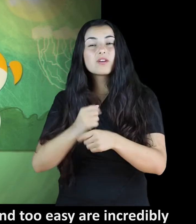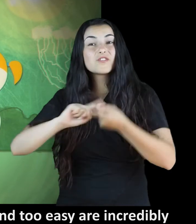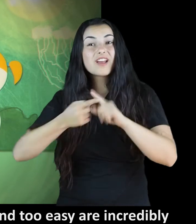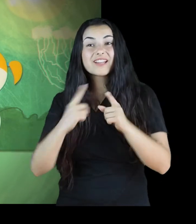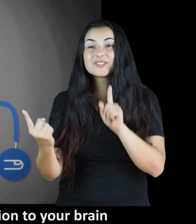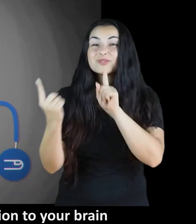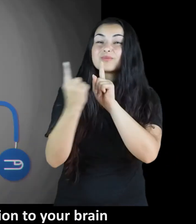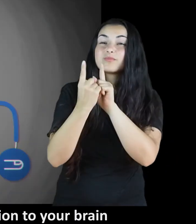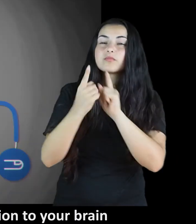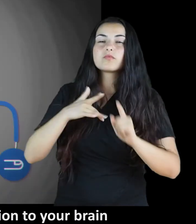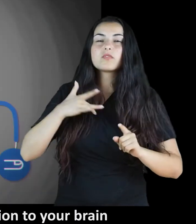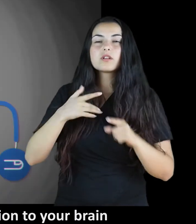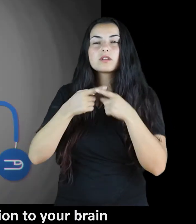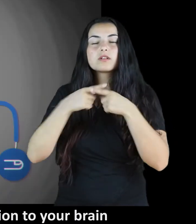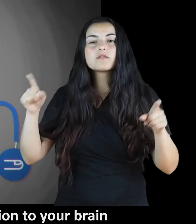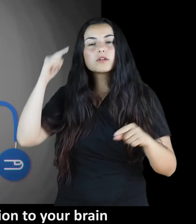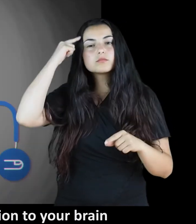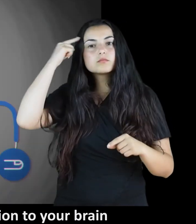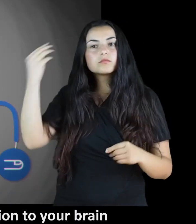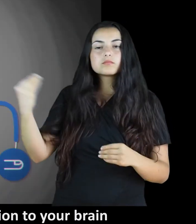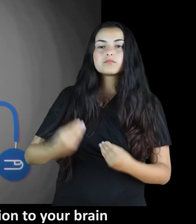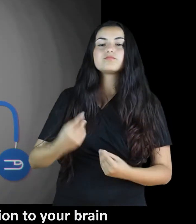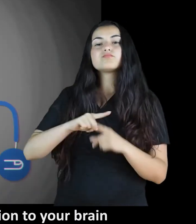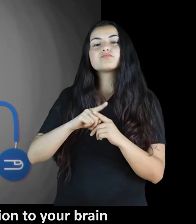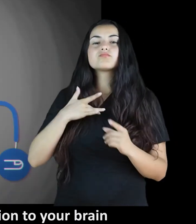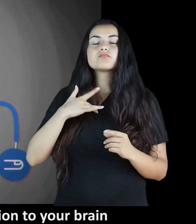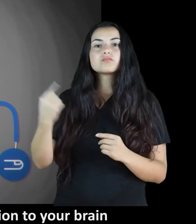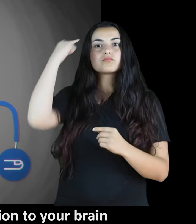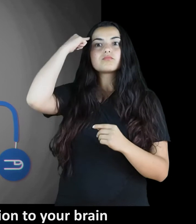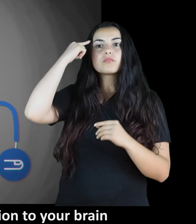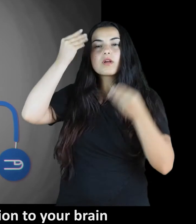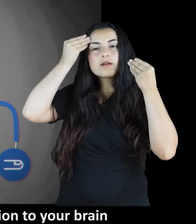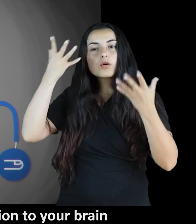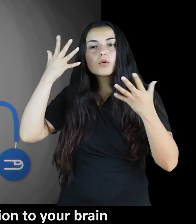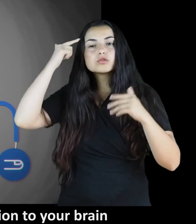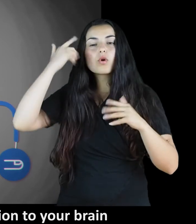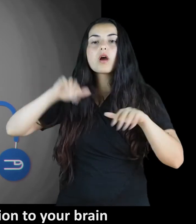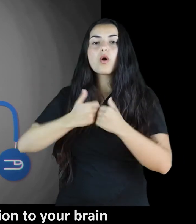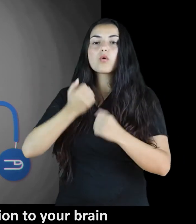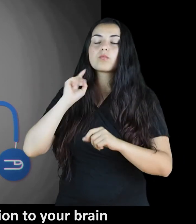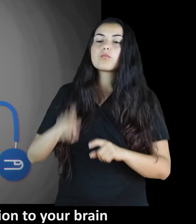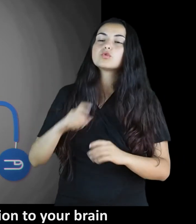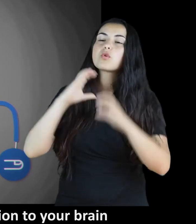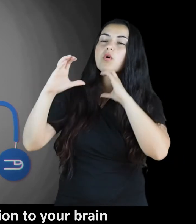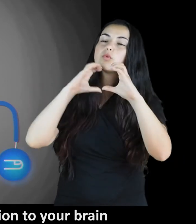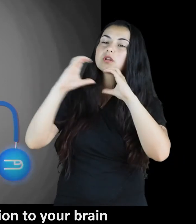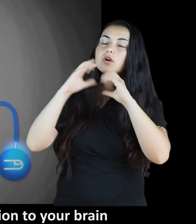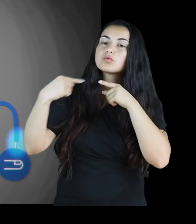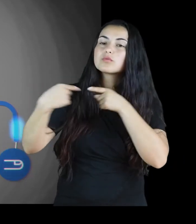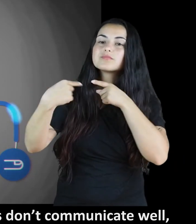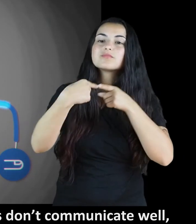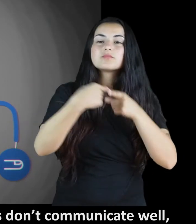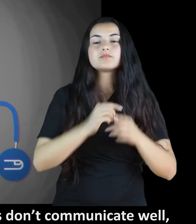friends. The senses constantly send information to your brain about your surroundings and other